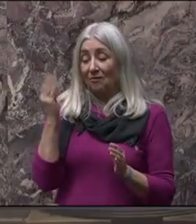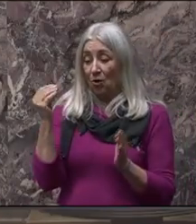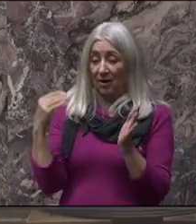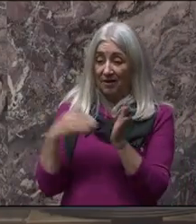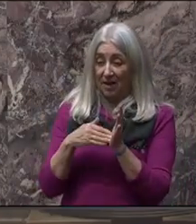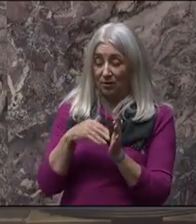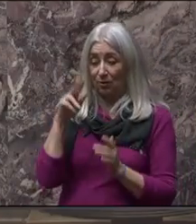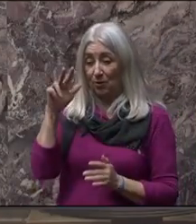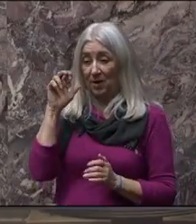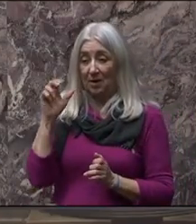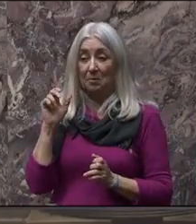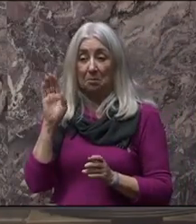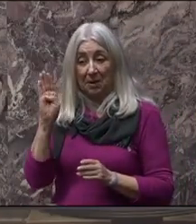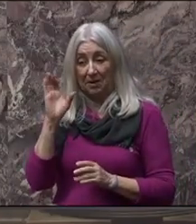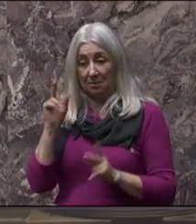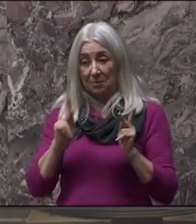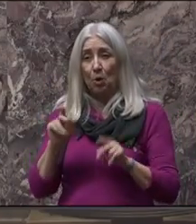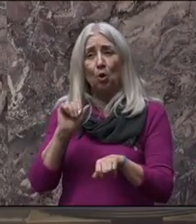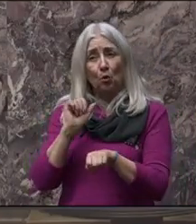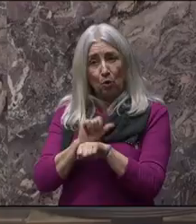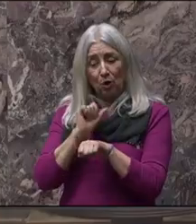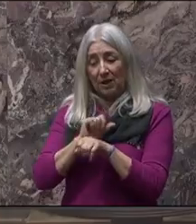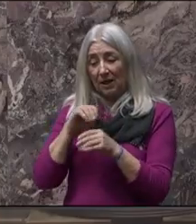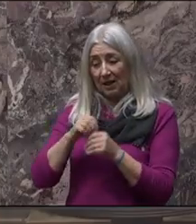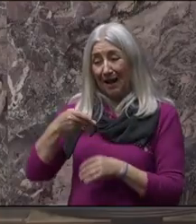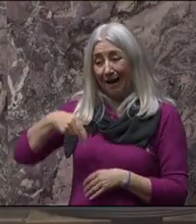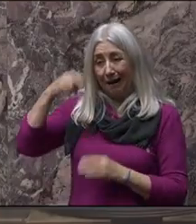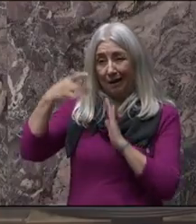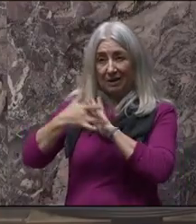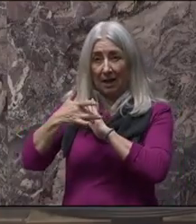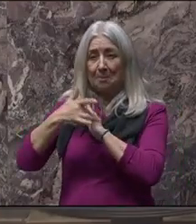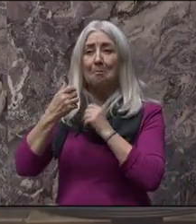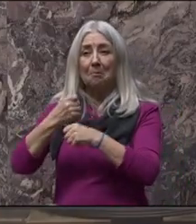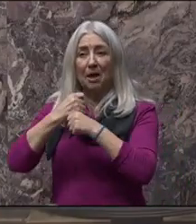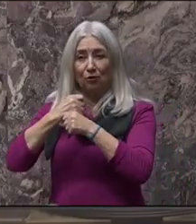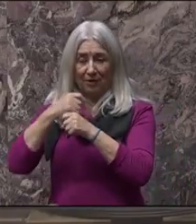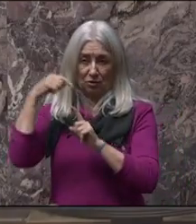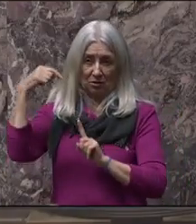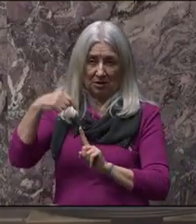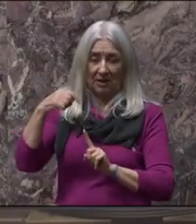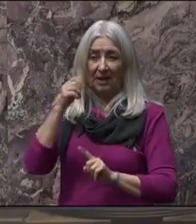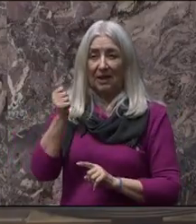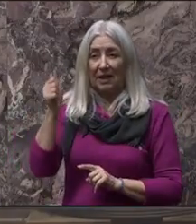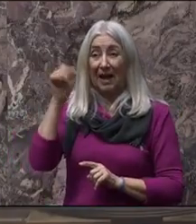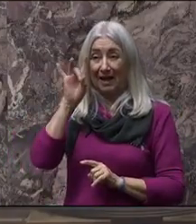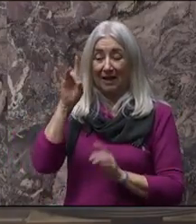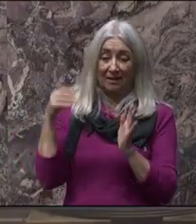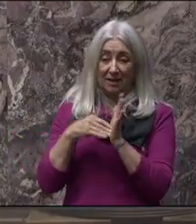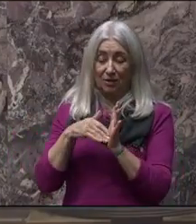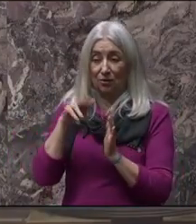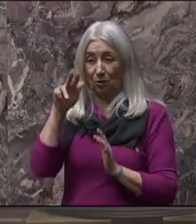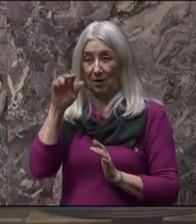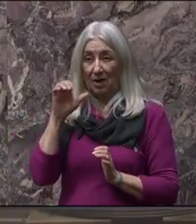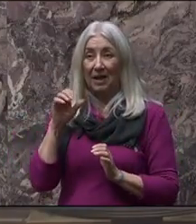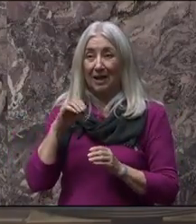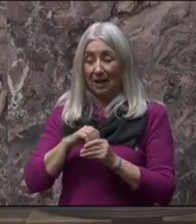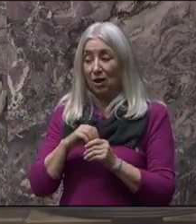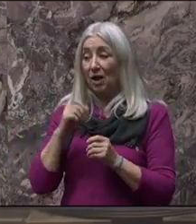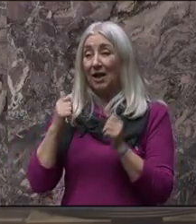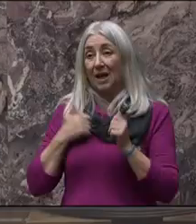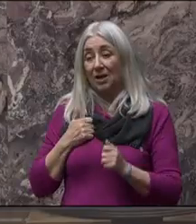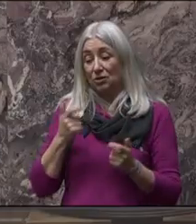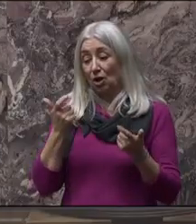14,300 British Columbians work in high-tech manufacturing, and 8,300 in Canada's largest and